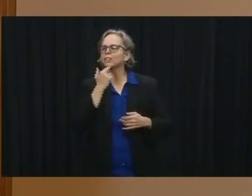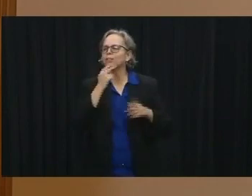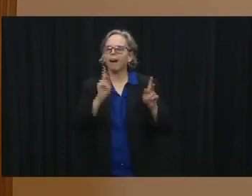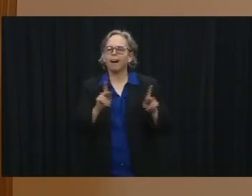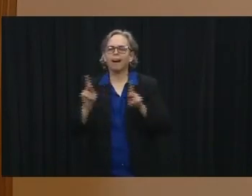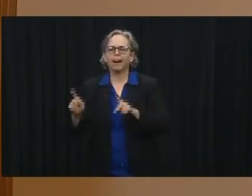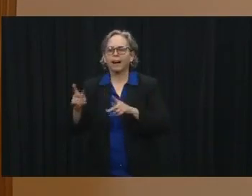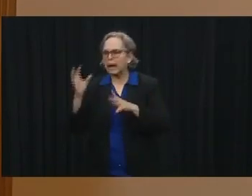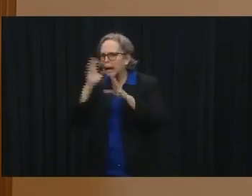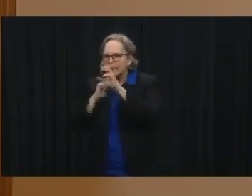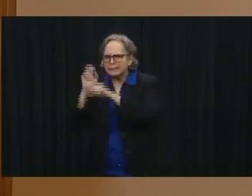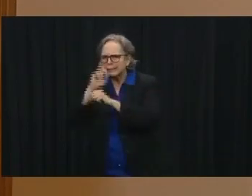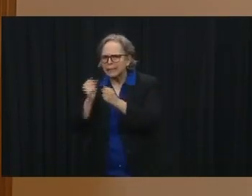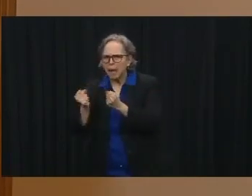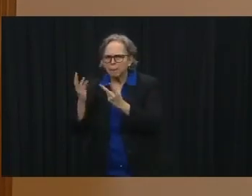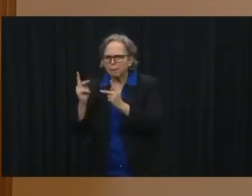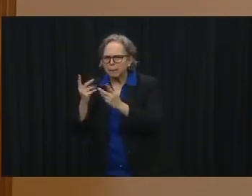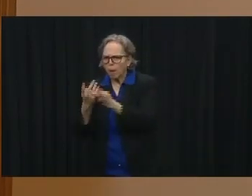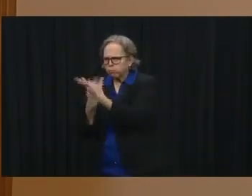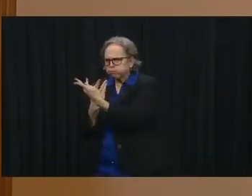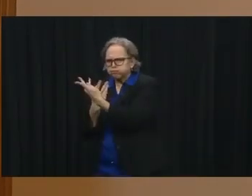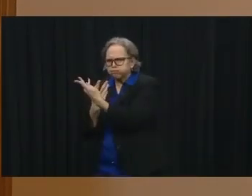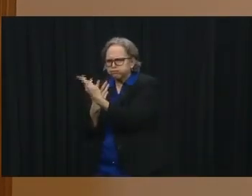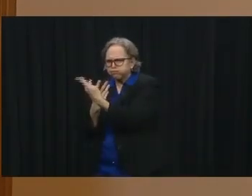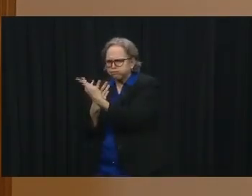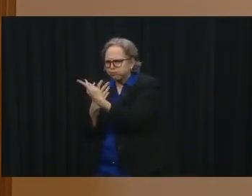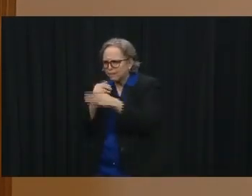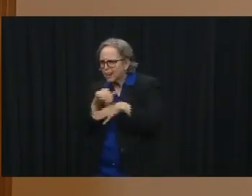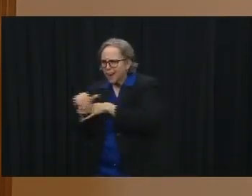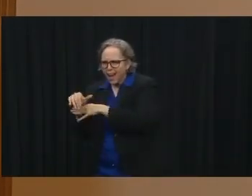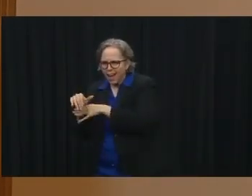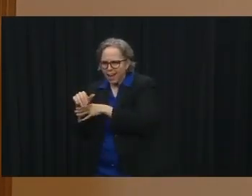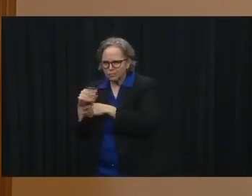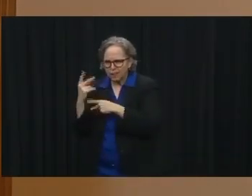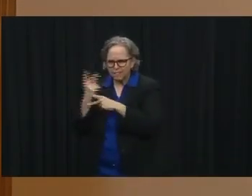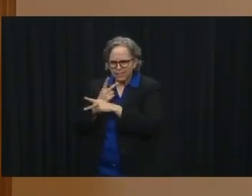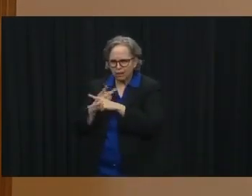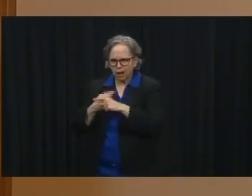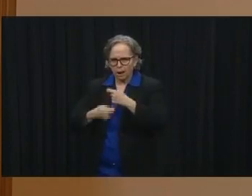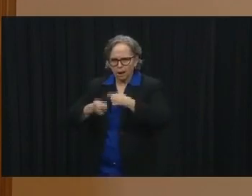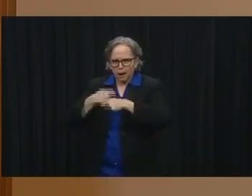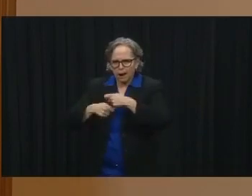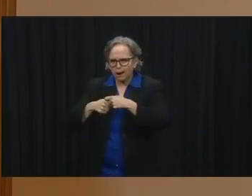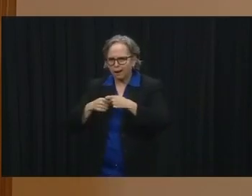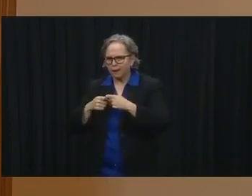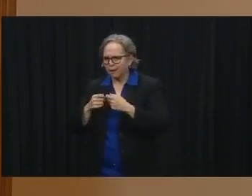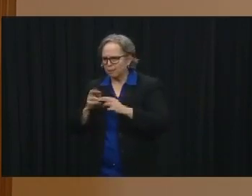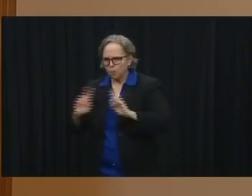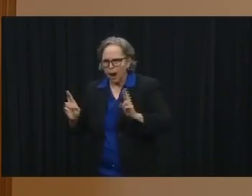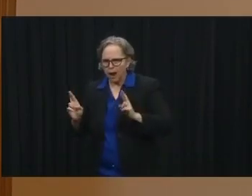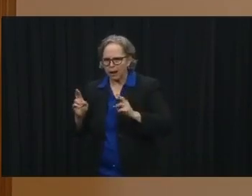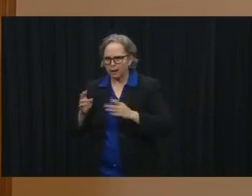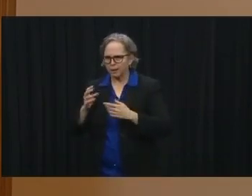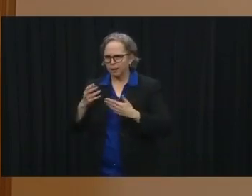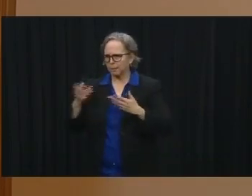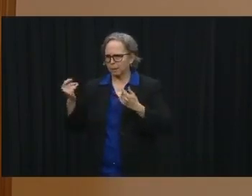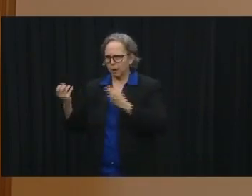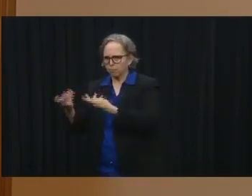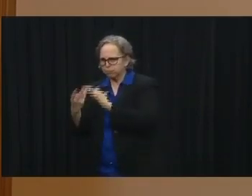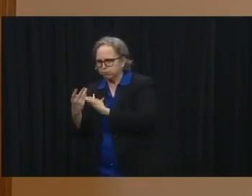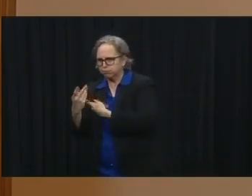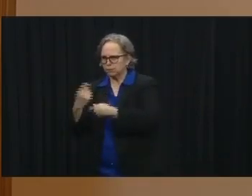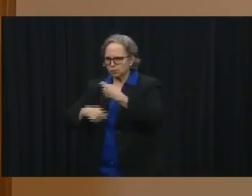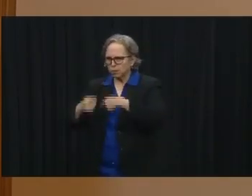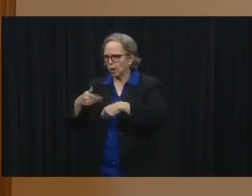not, they're trying to flip those tables every hour to hour and a half. And that's how they staff, and that's how they know how many tables they'll be